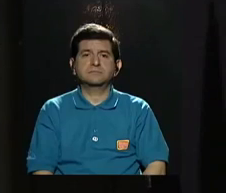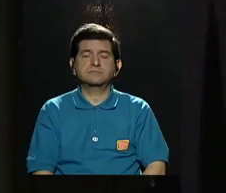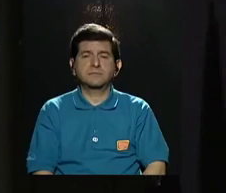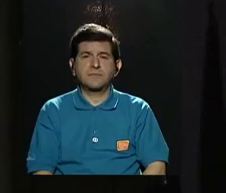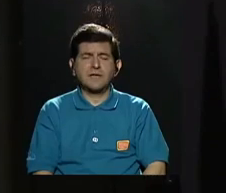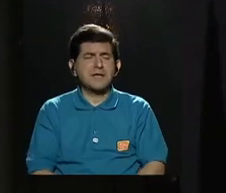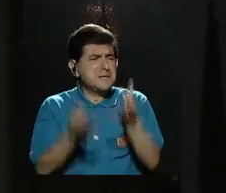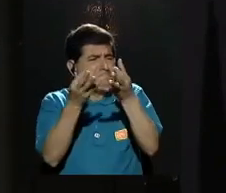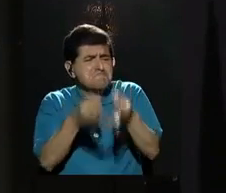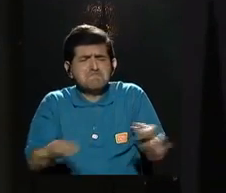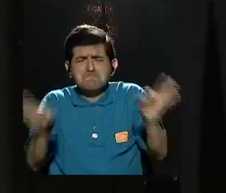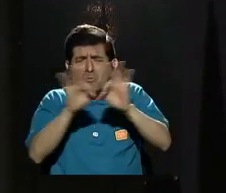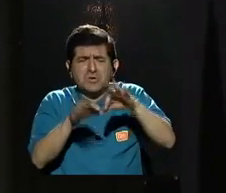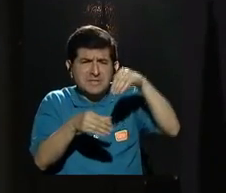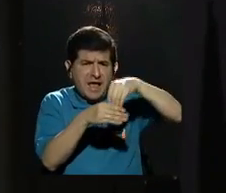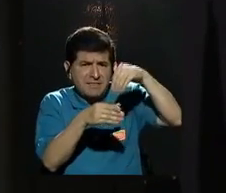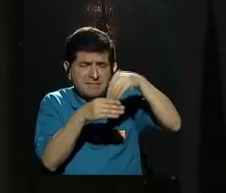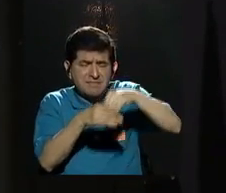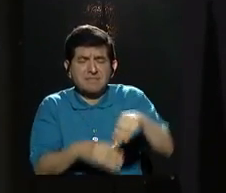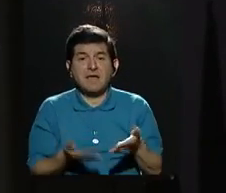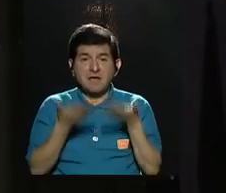contributions were,